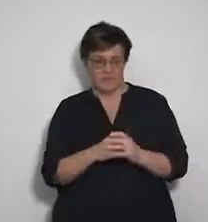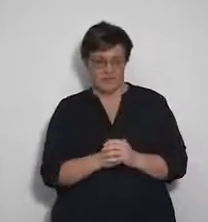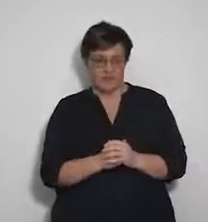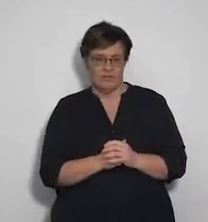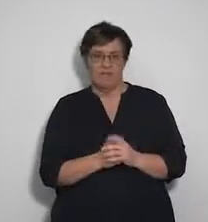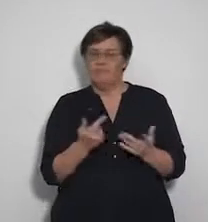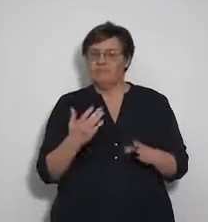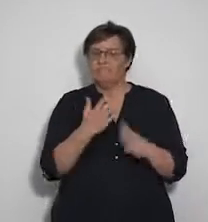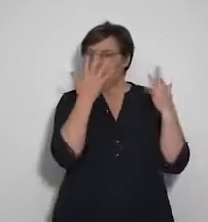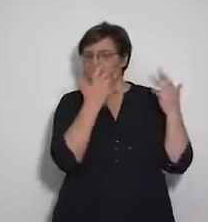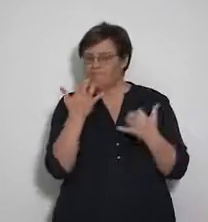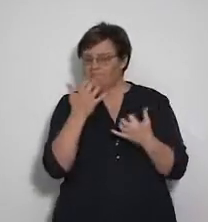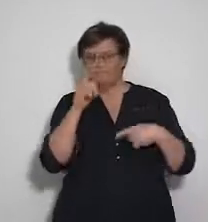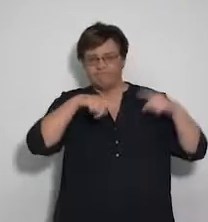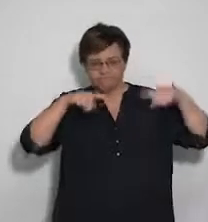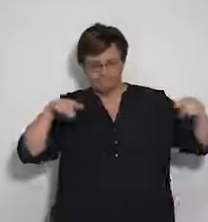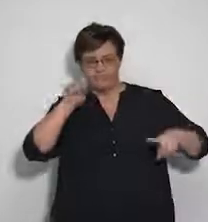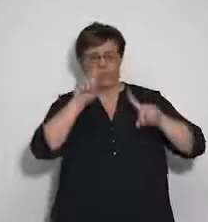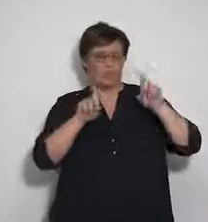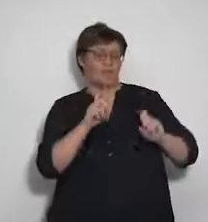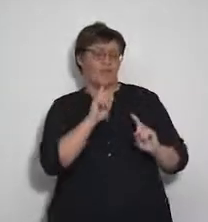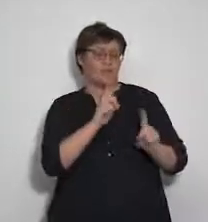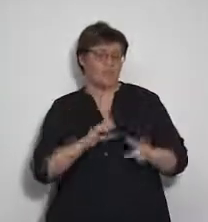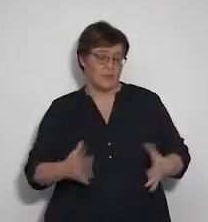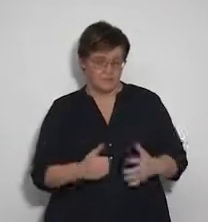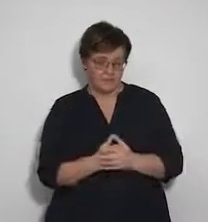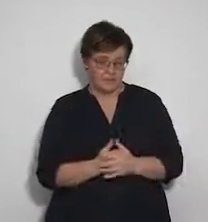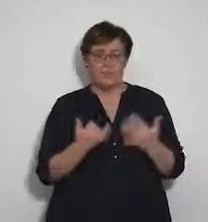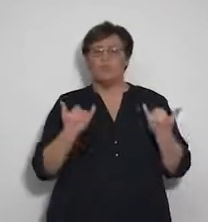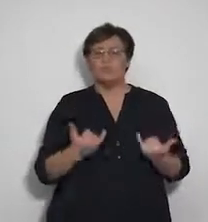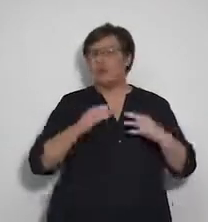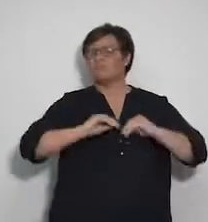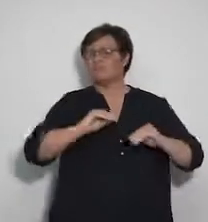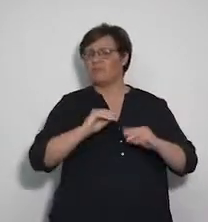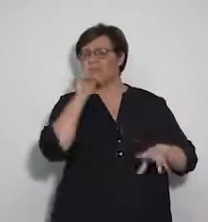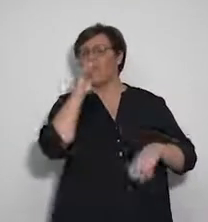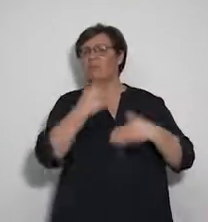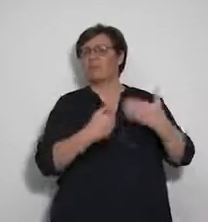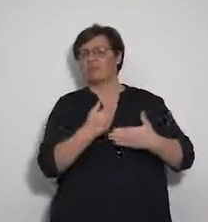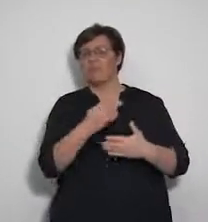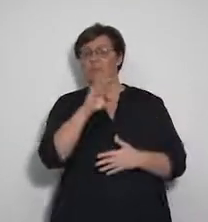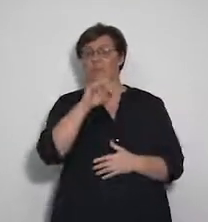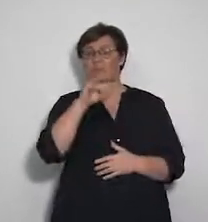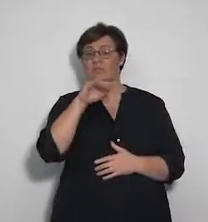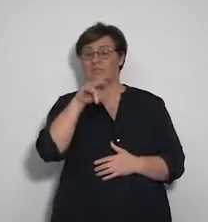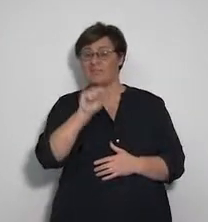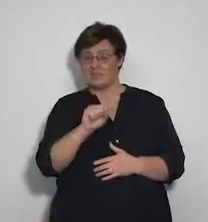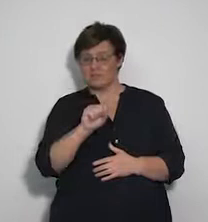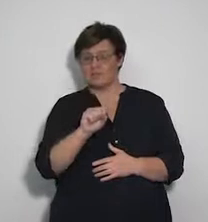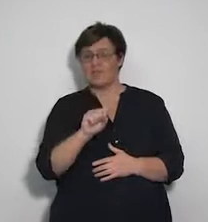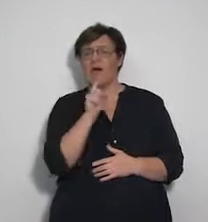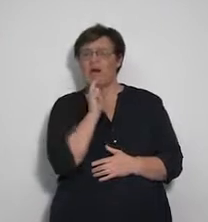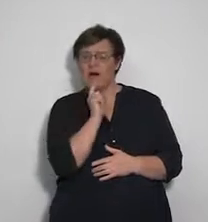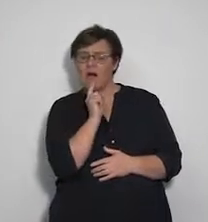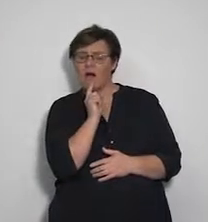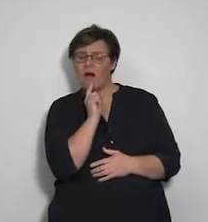section and work out different types of questions. In our lesson today, we're going to have an overview of the process of meiosis. We're